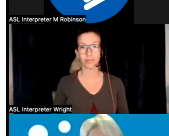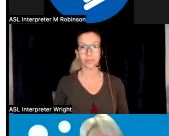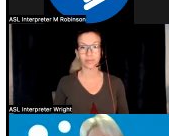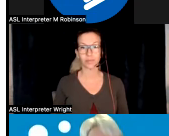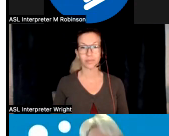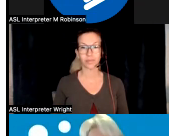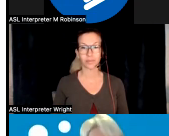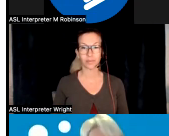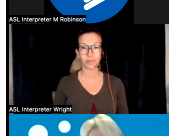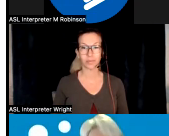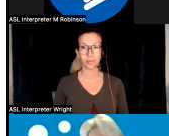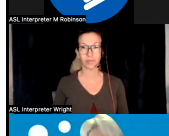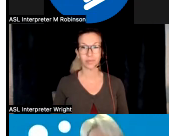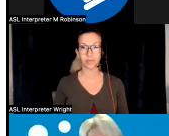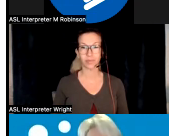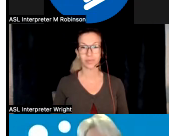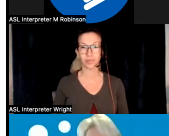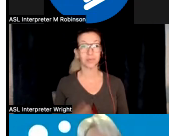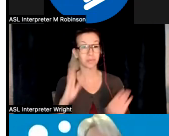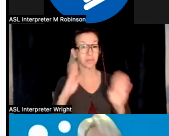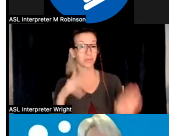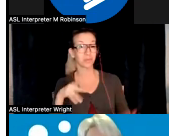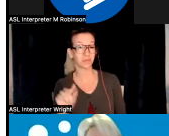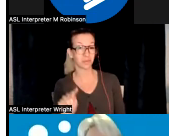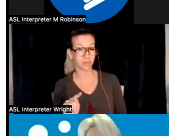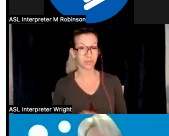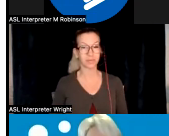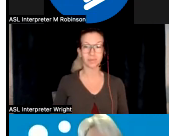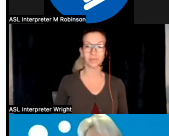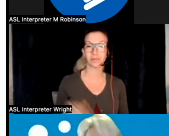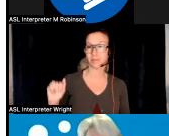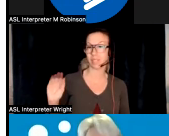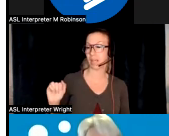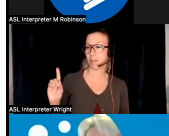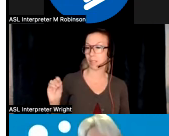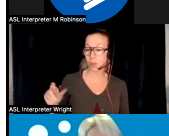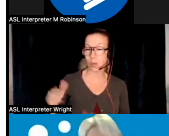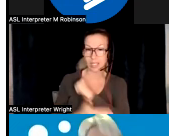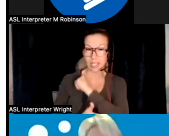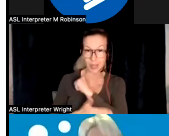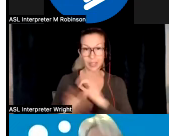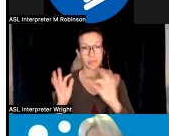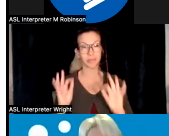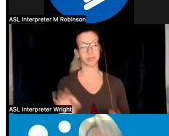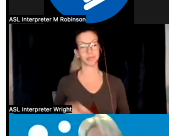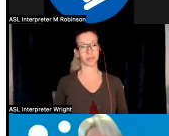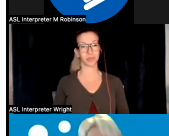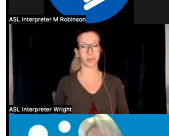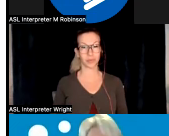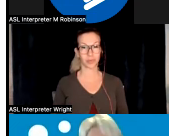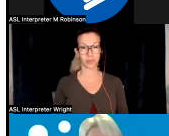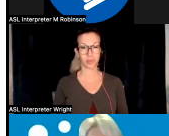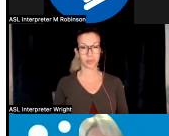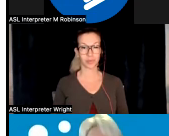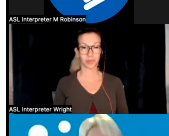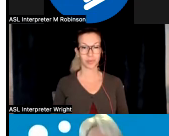We have Pat. Hi, Pat Porto. Amador County. Wonderful. Take a quick